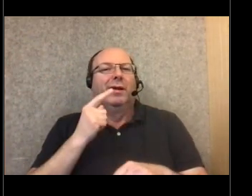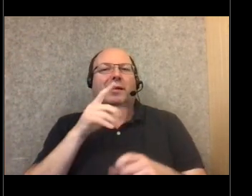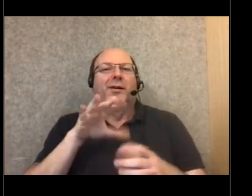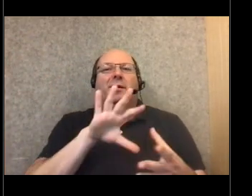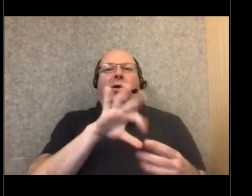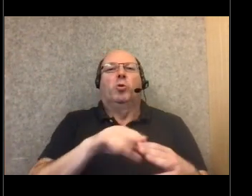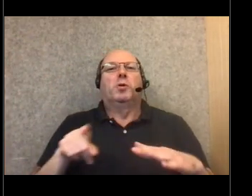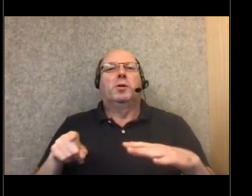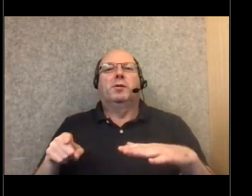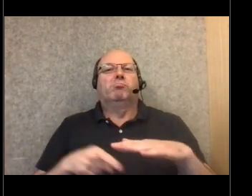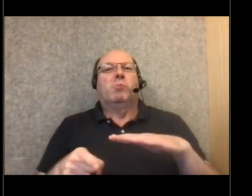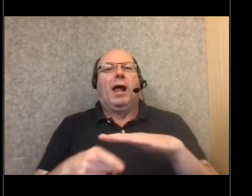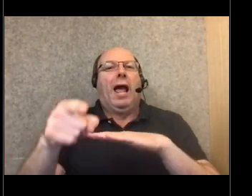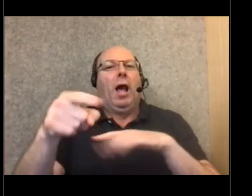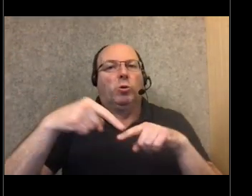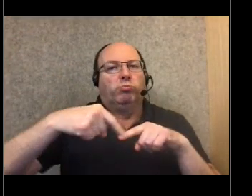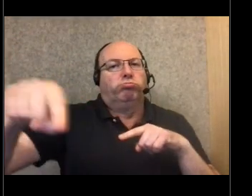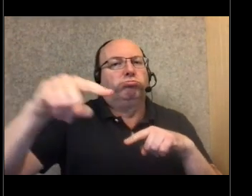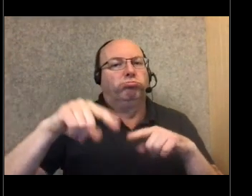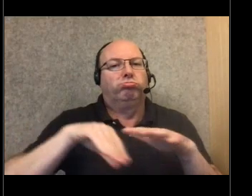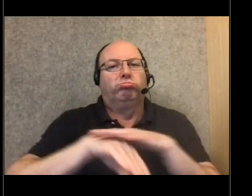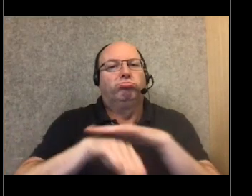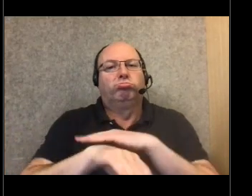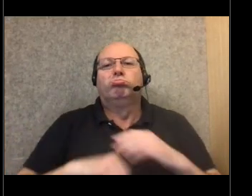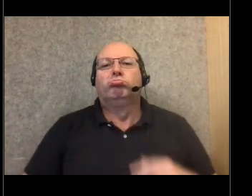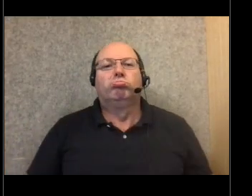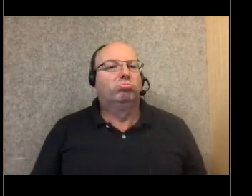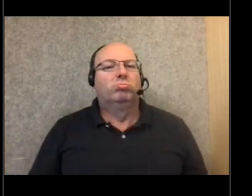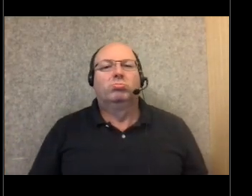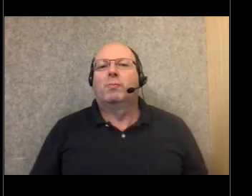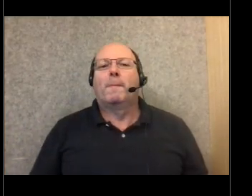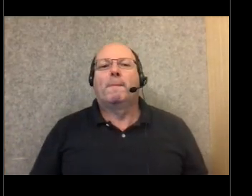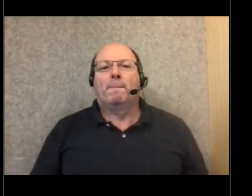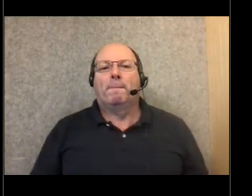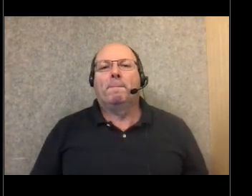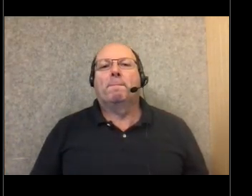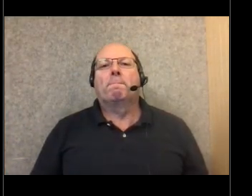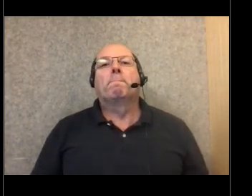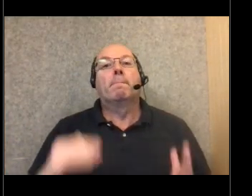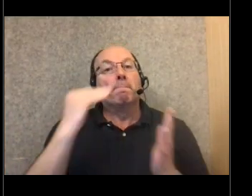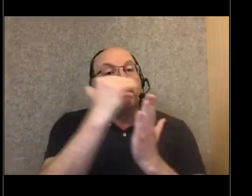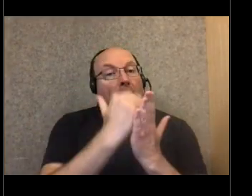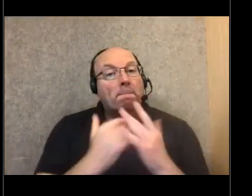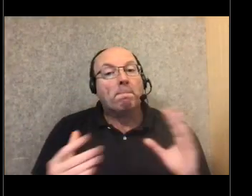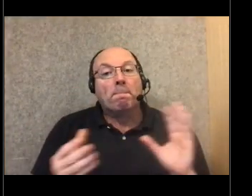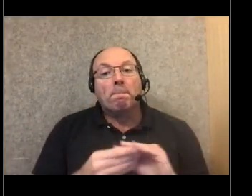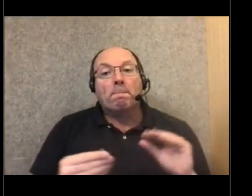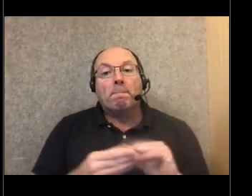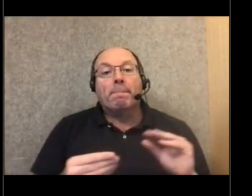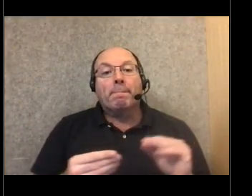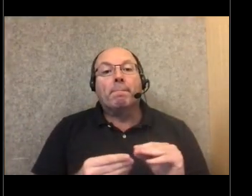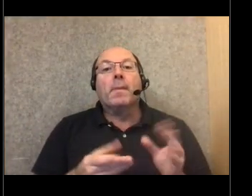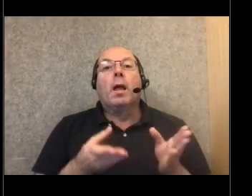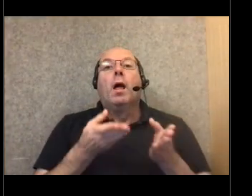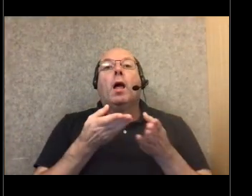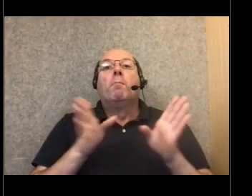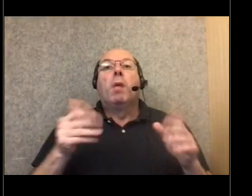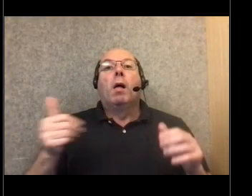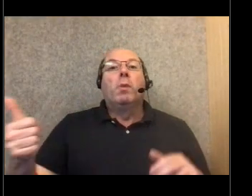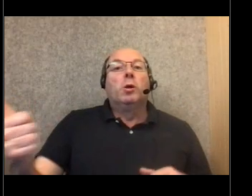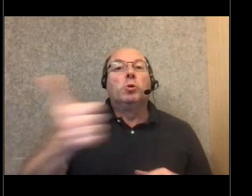The guidelines require that an accessible route be provided from public transportation